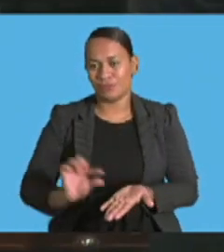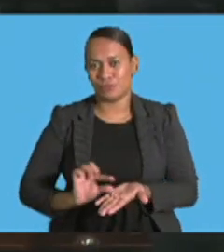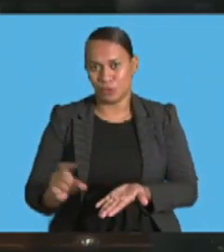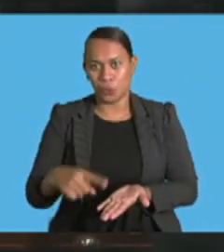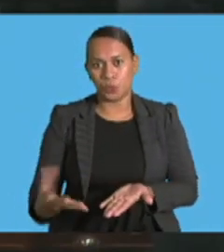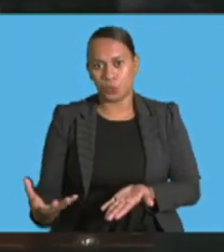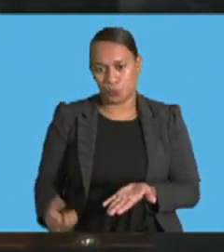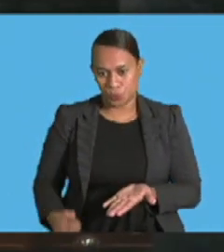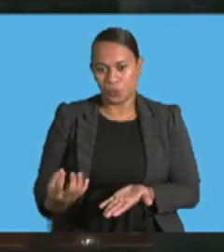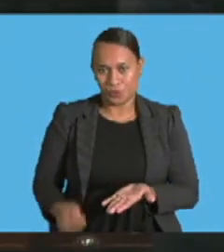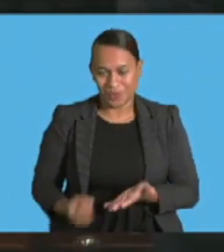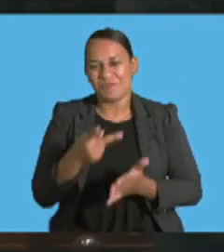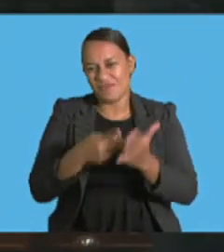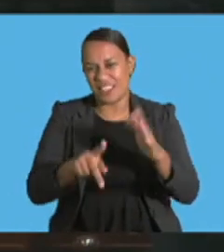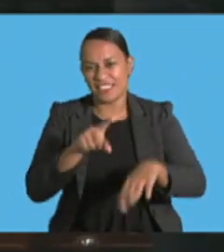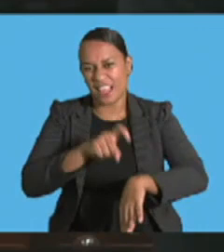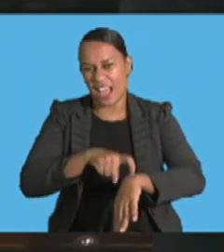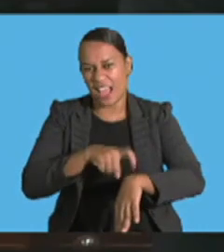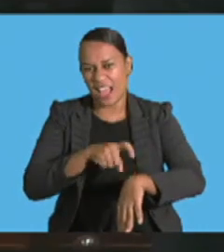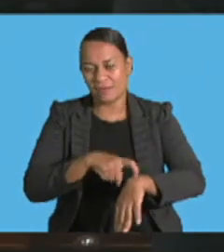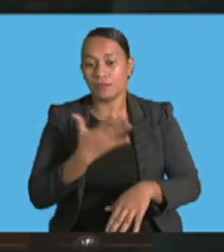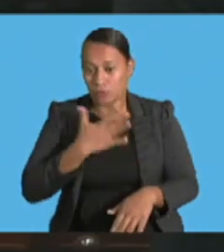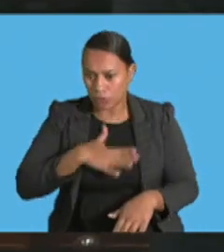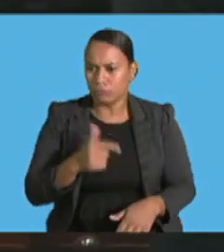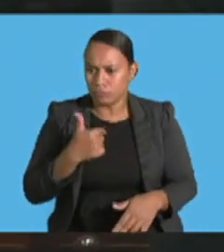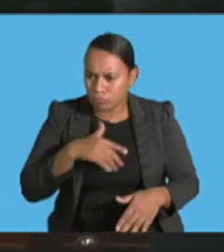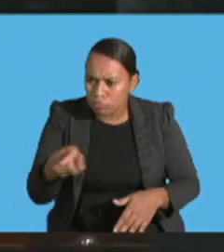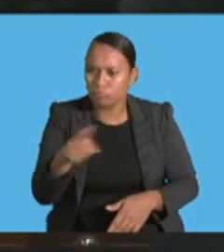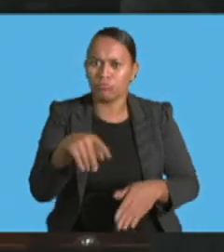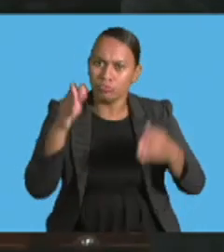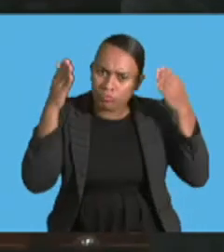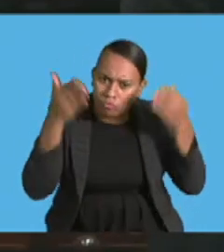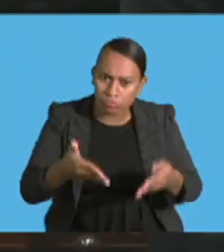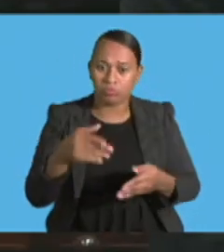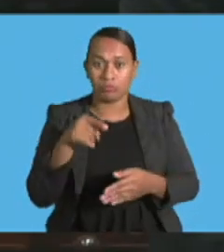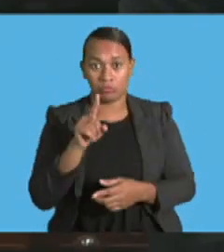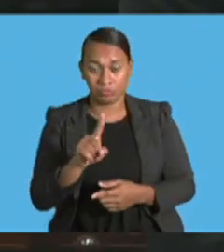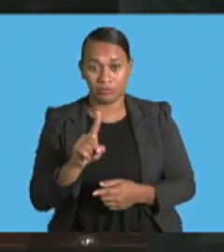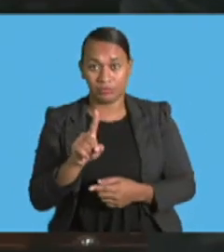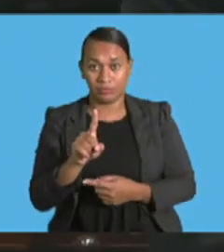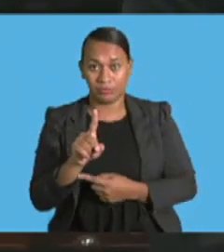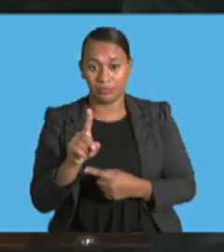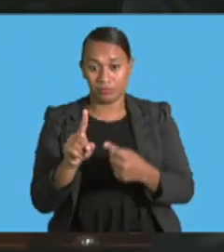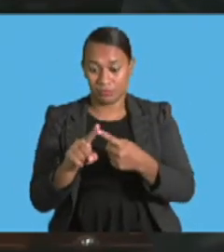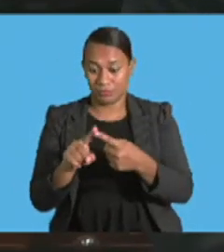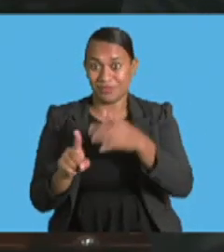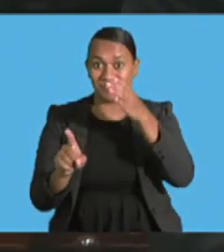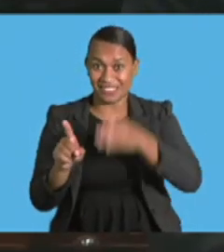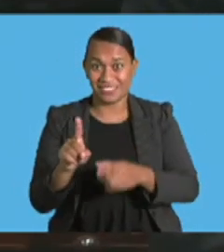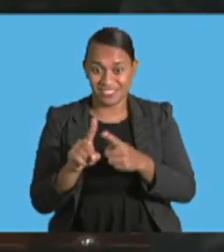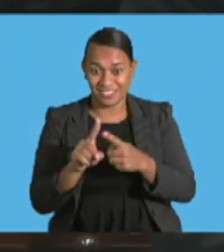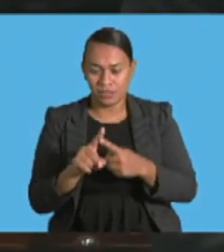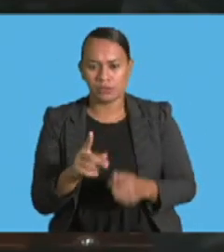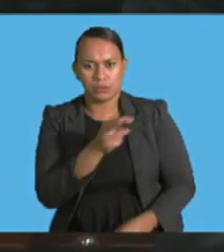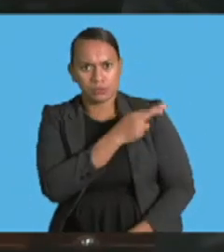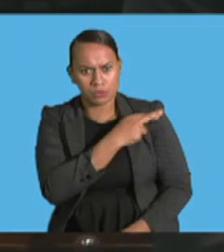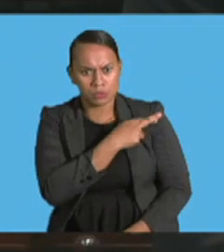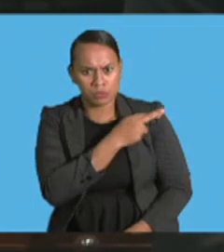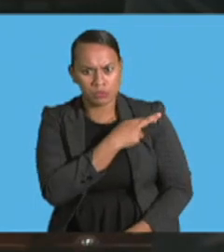has a national focal point to the Montreal Protocol on substances that deplete ozone layer